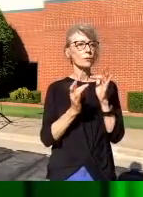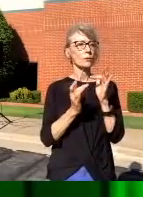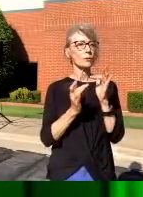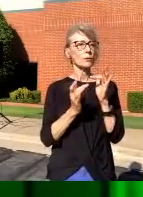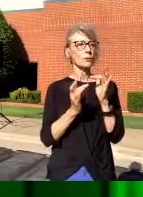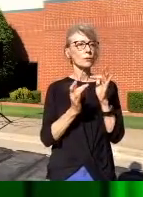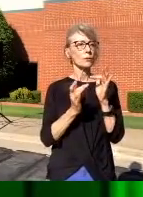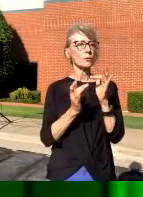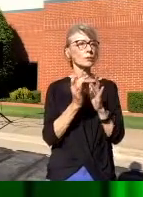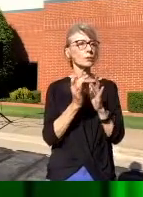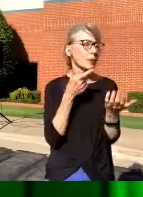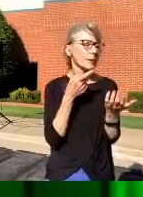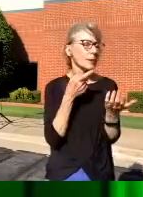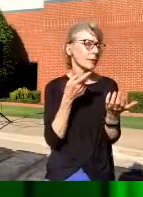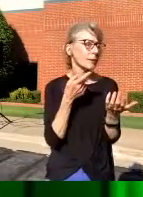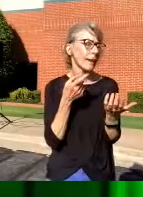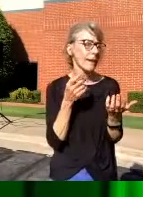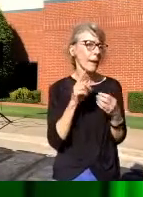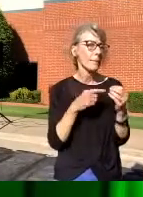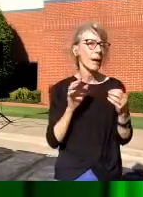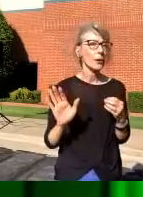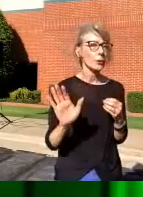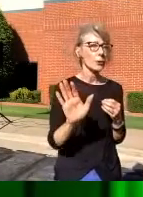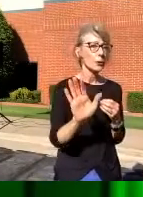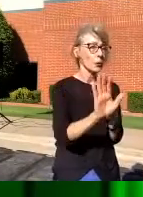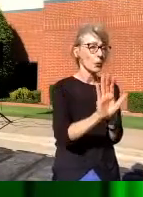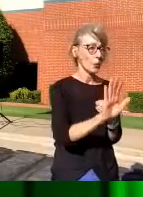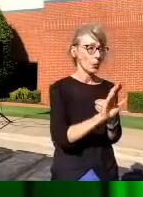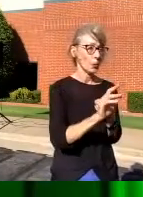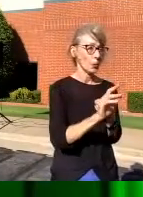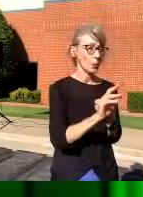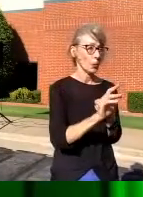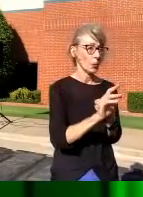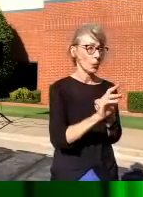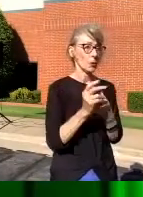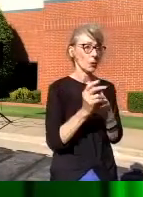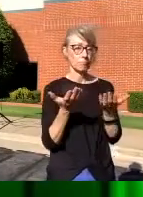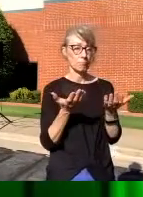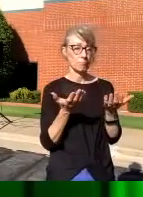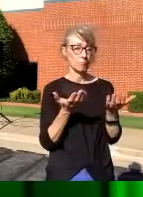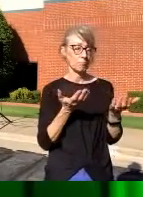if he evaluated your stewardship of his temple?